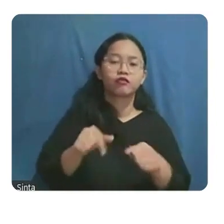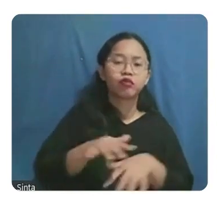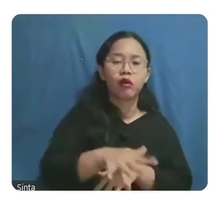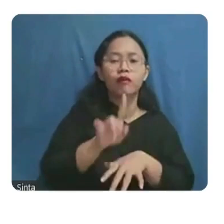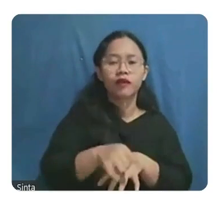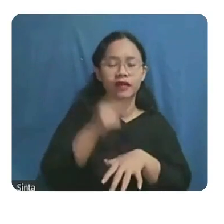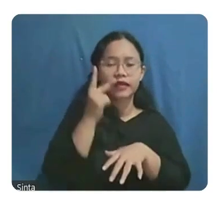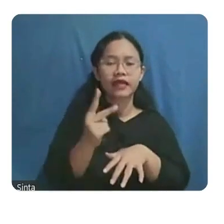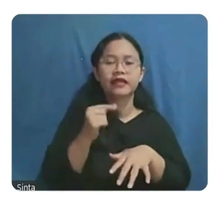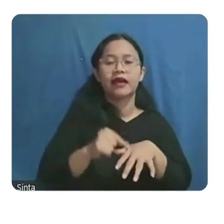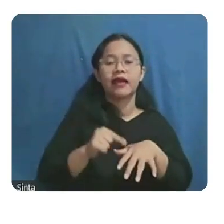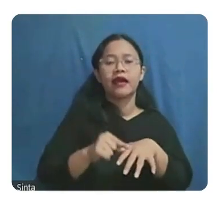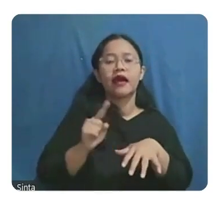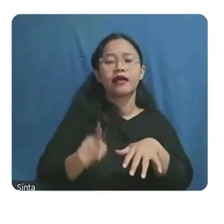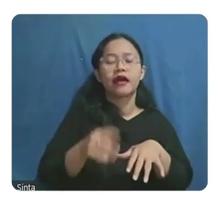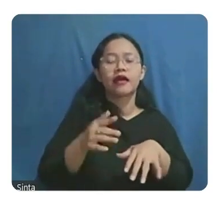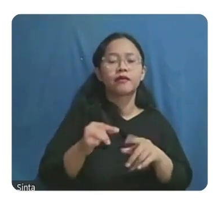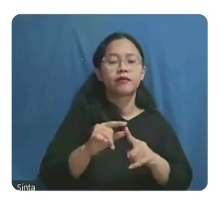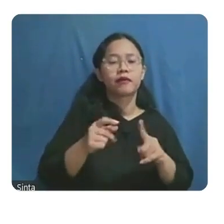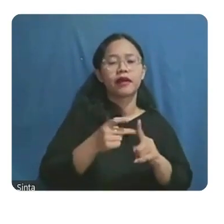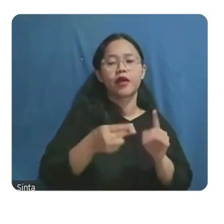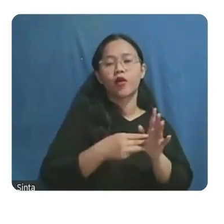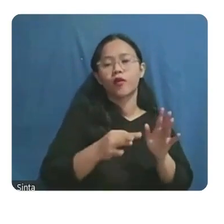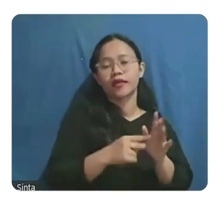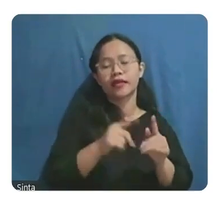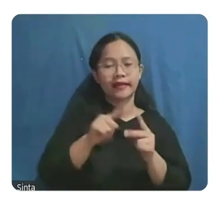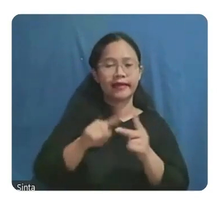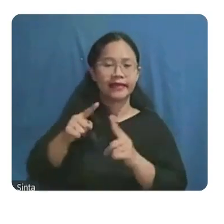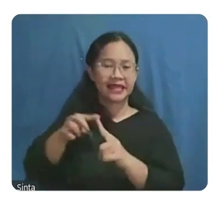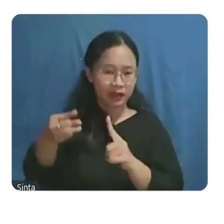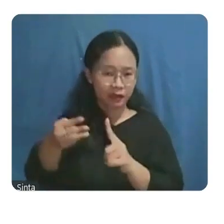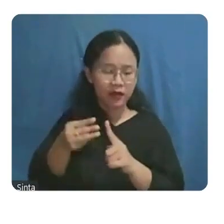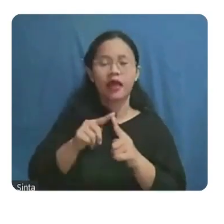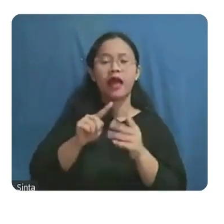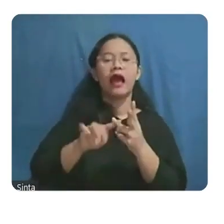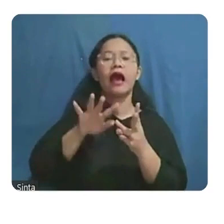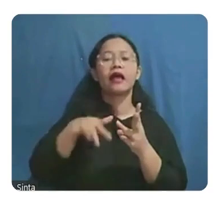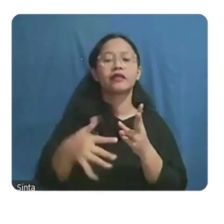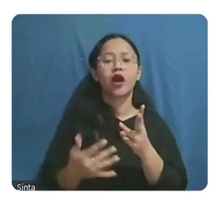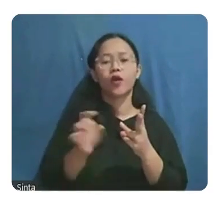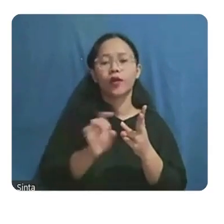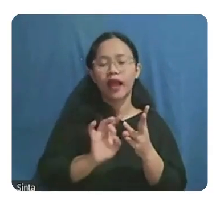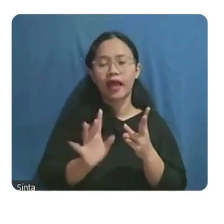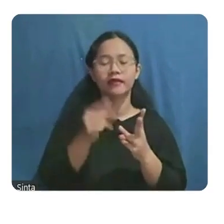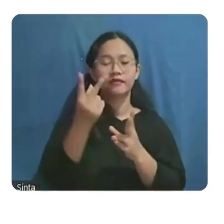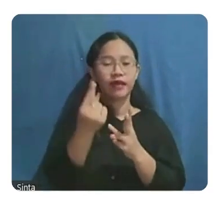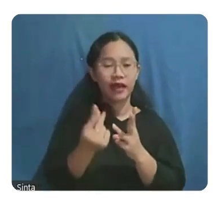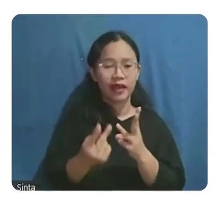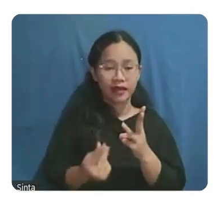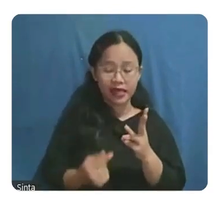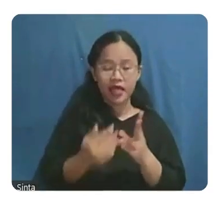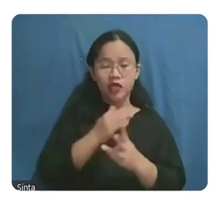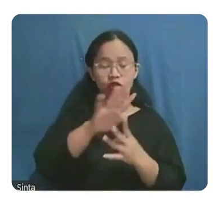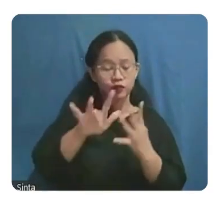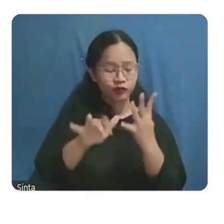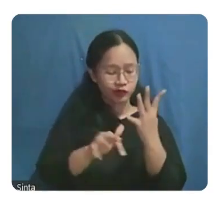the treatment of pneumonia, TB, and also asthma and COPD, and also